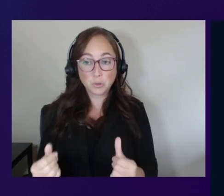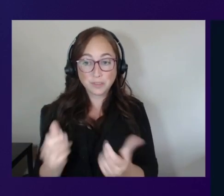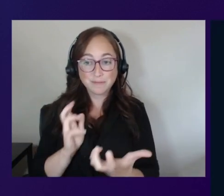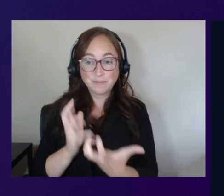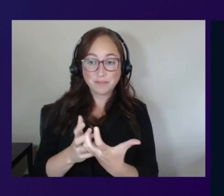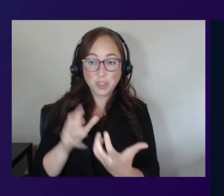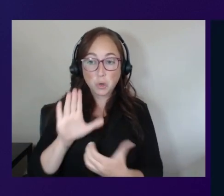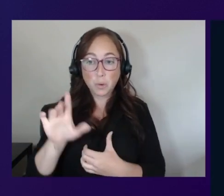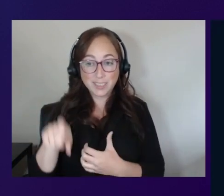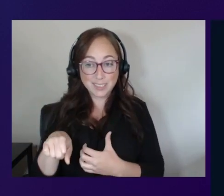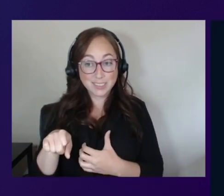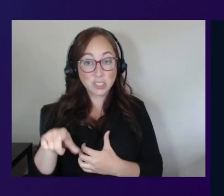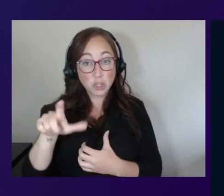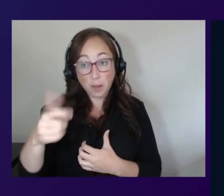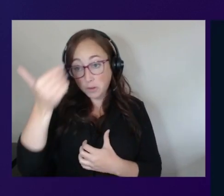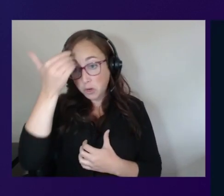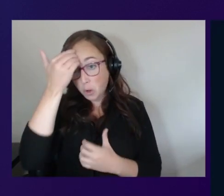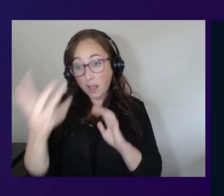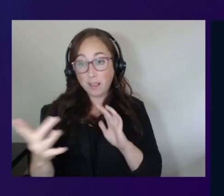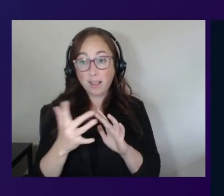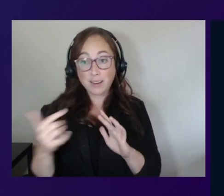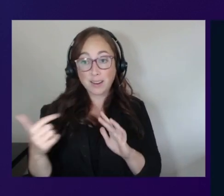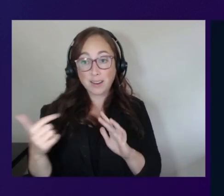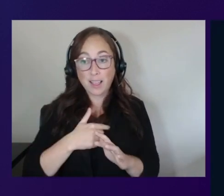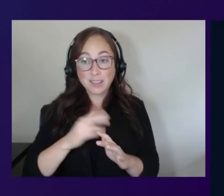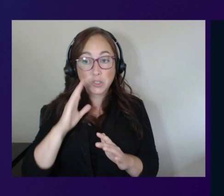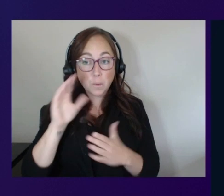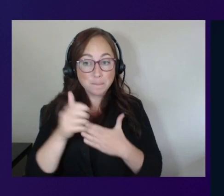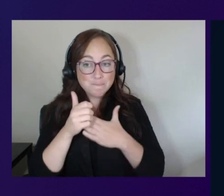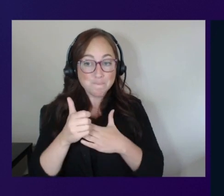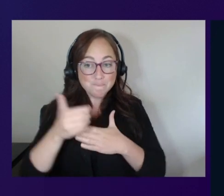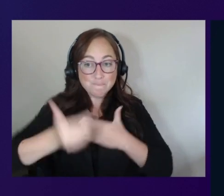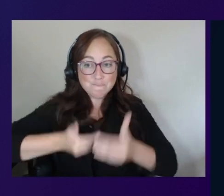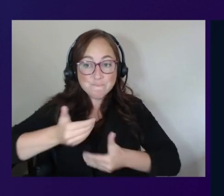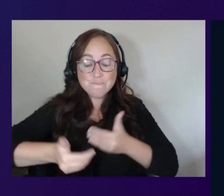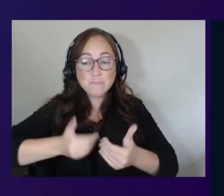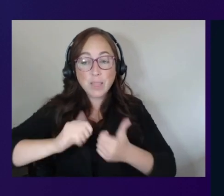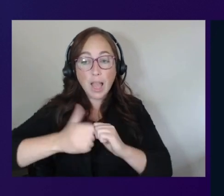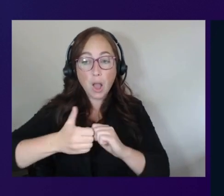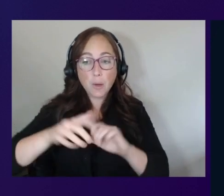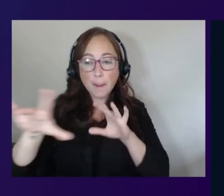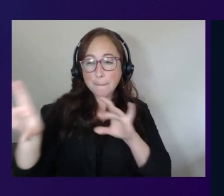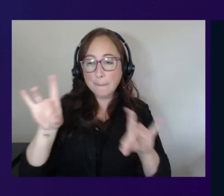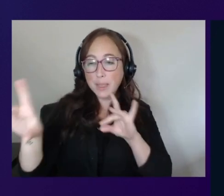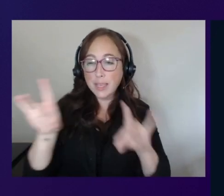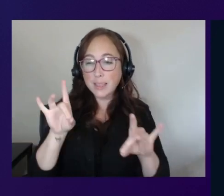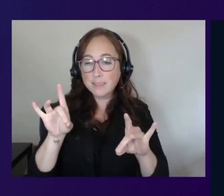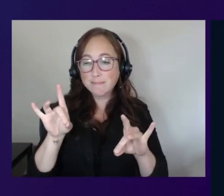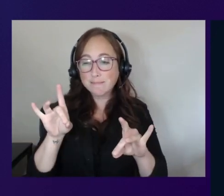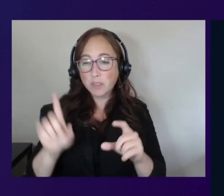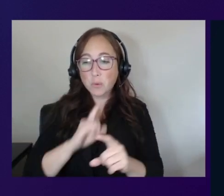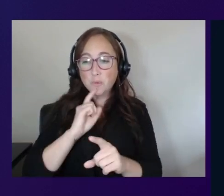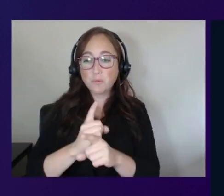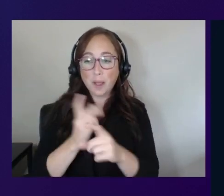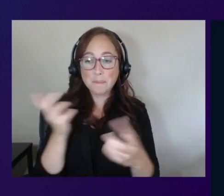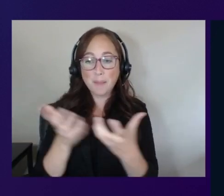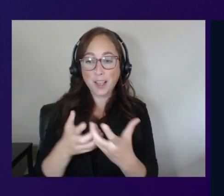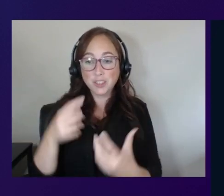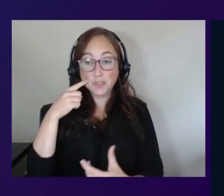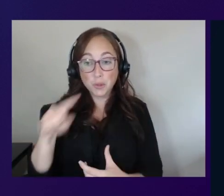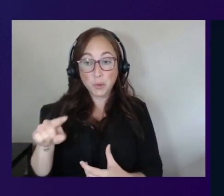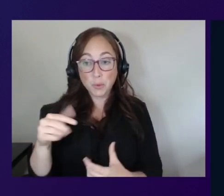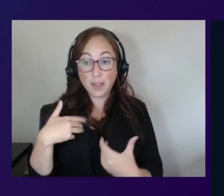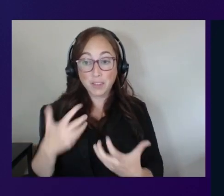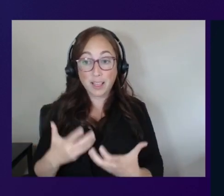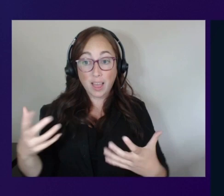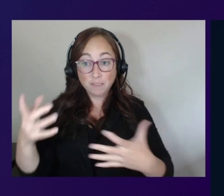need to know, just contact us. We will guide you through, help you to pick and choose the right solution for you. You have plenty of choices for